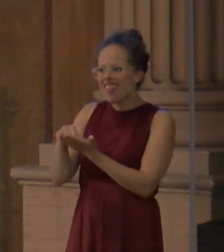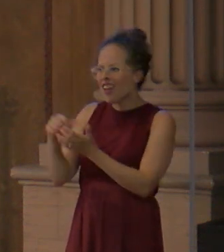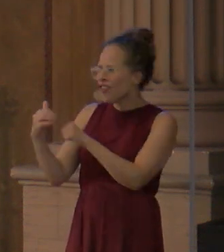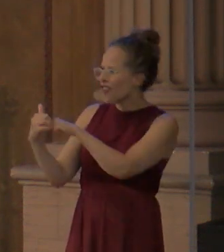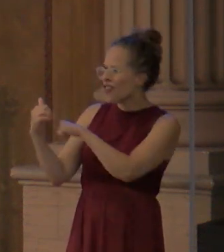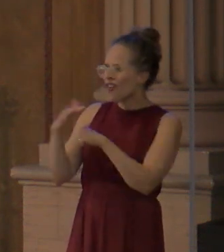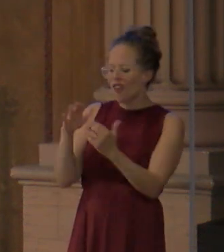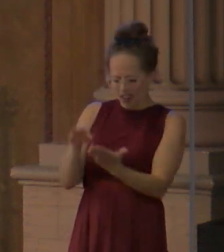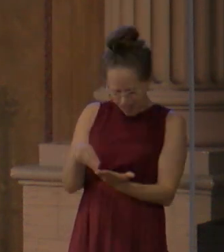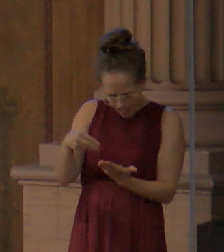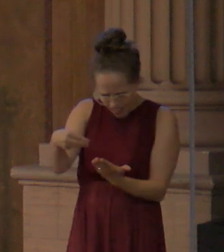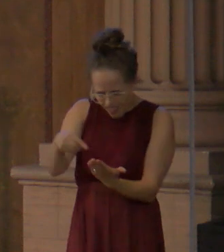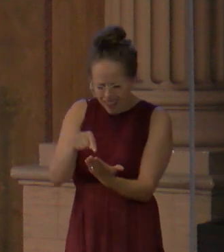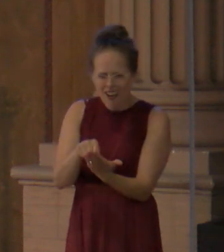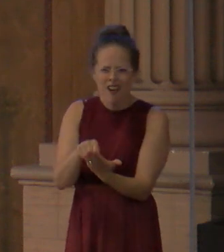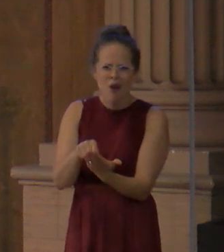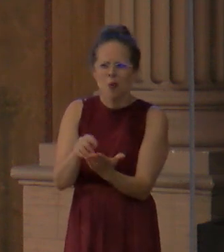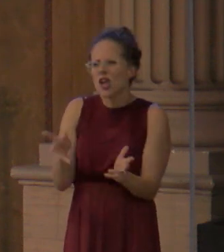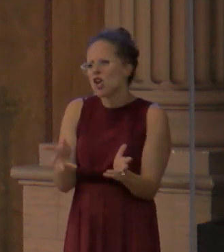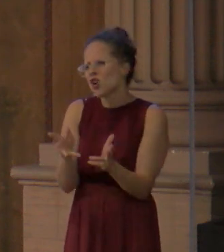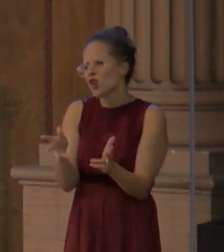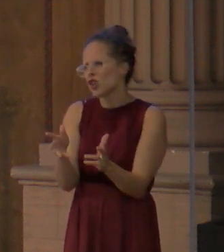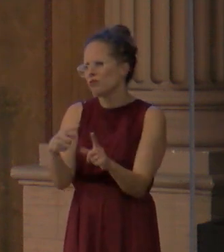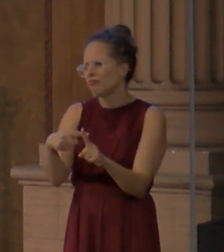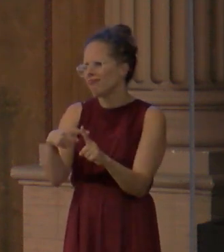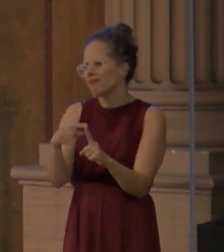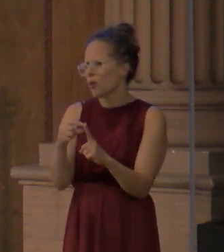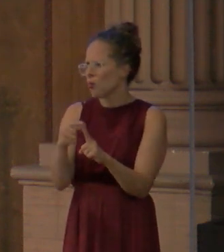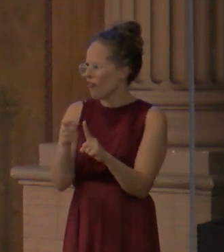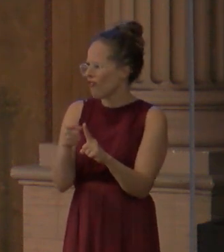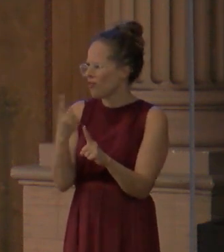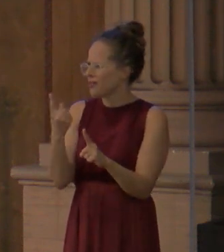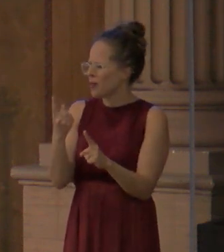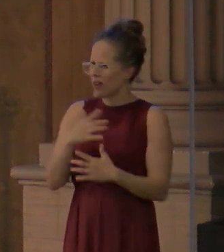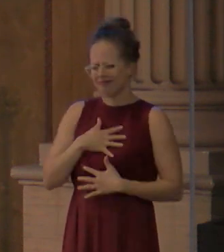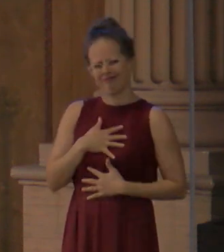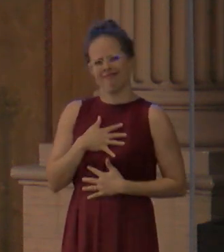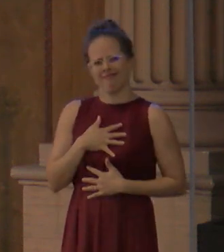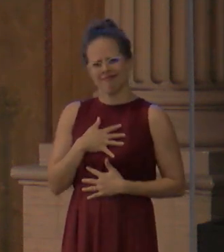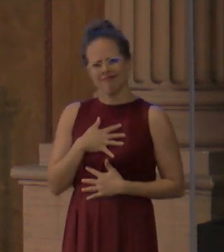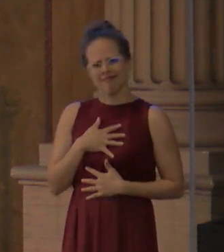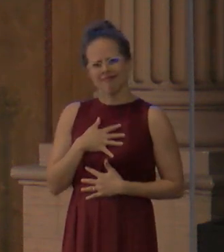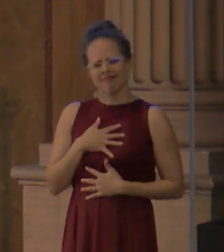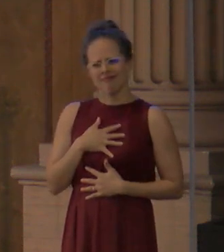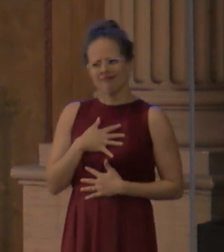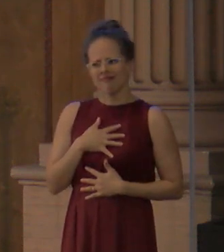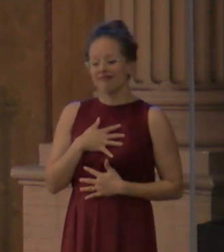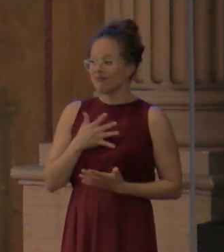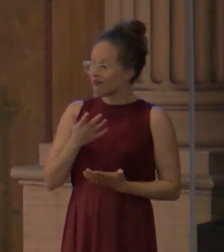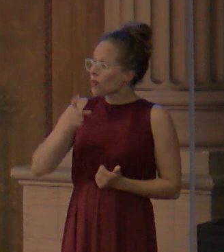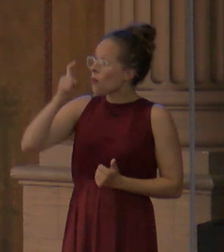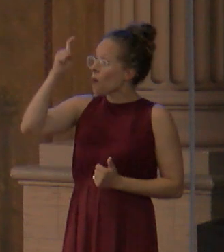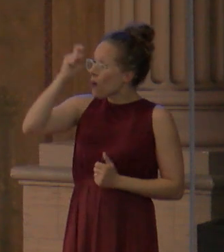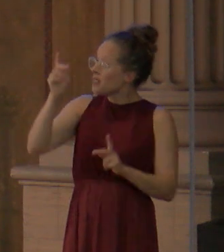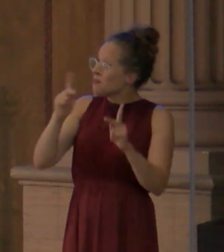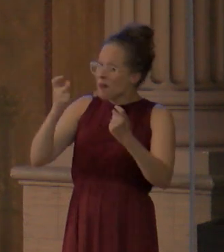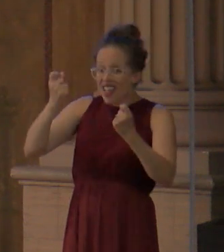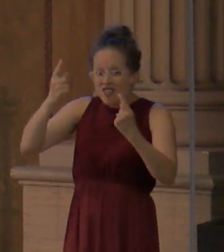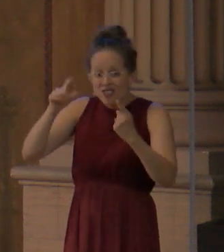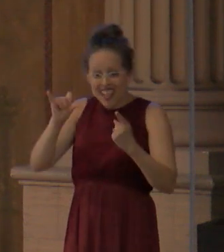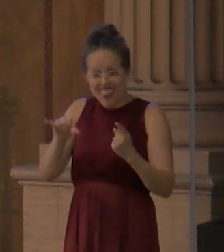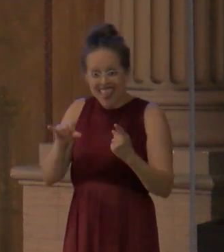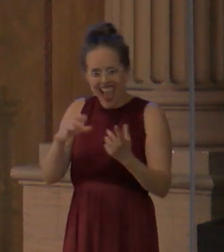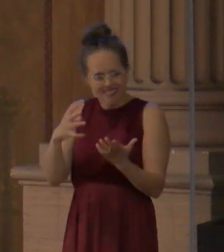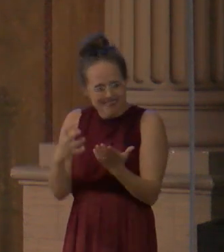the church. It was just a blessing. It breathed some new life in me. And the wise understand that, and they leverage